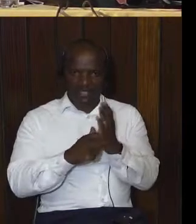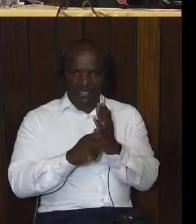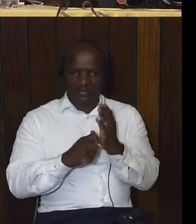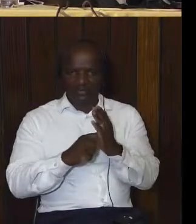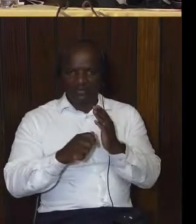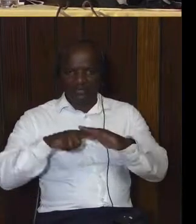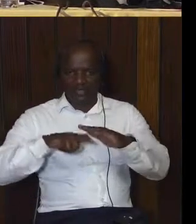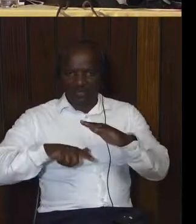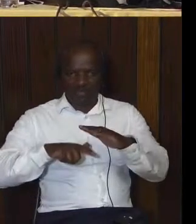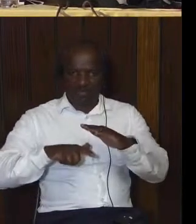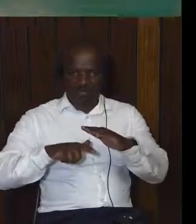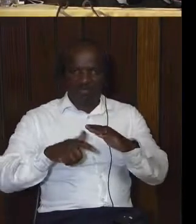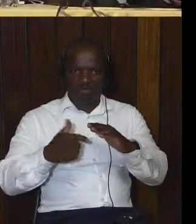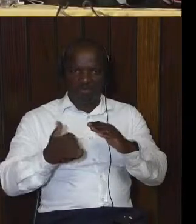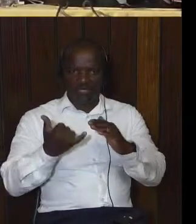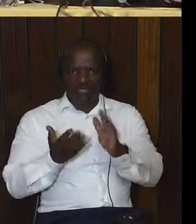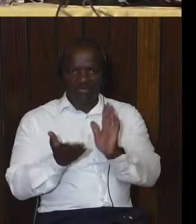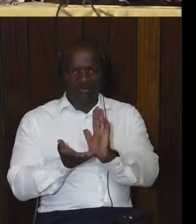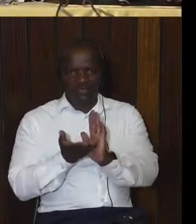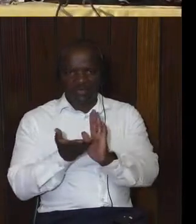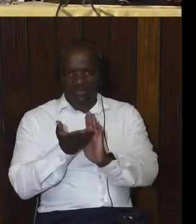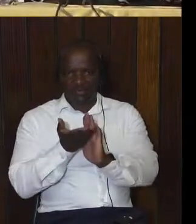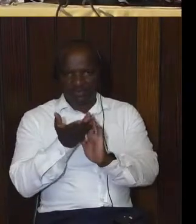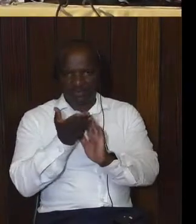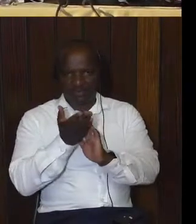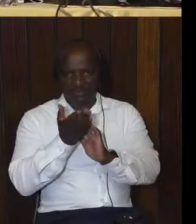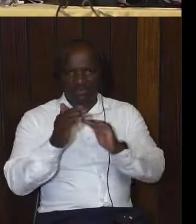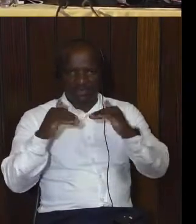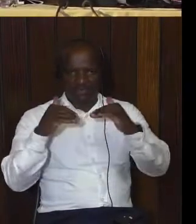patronage guarantee has increased to its cap.